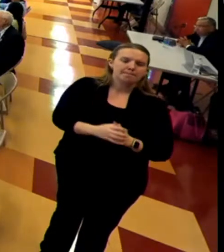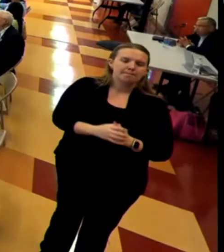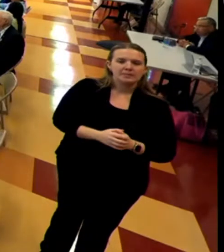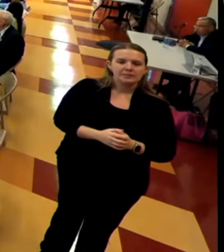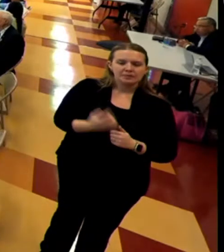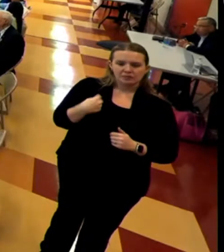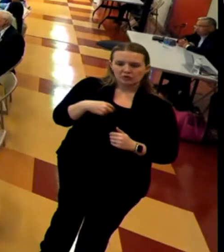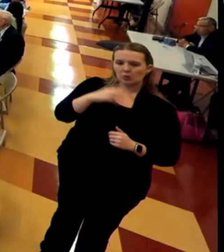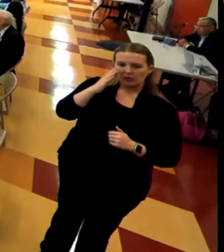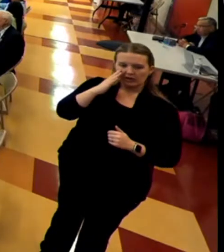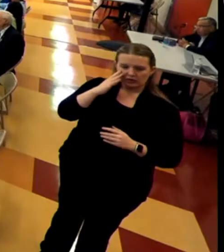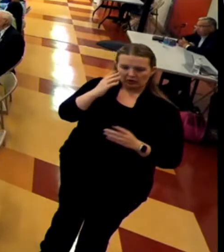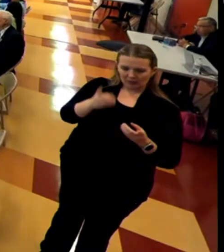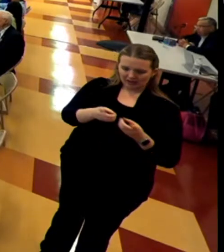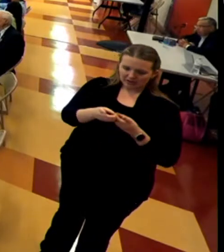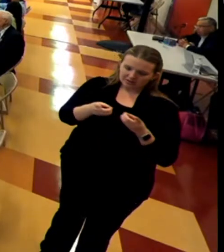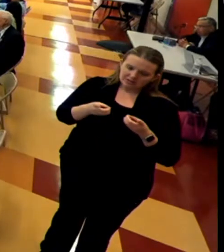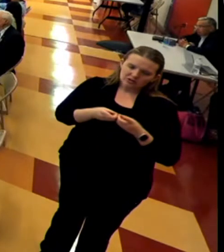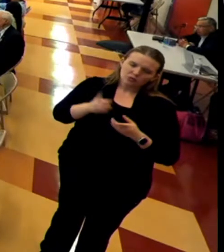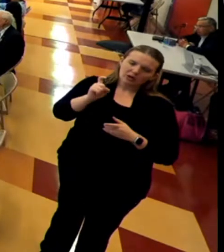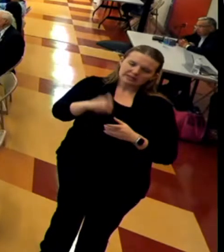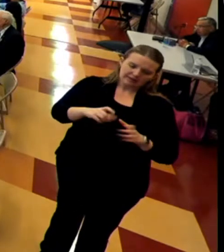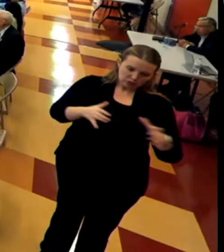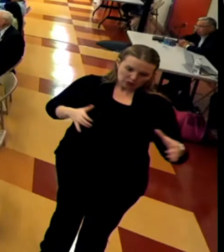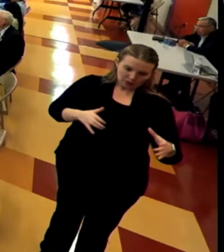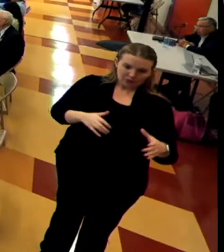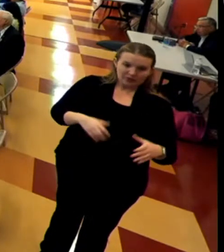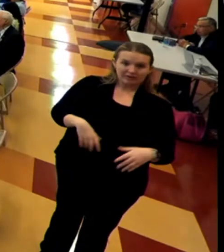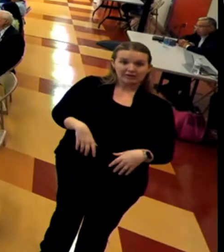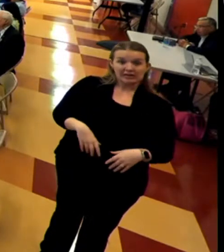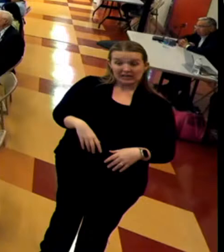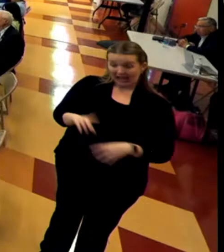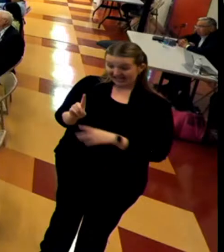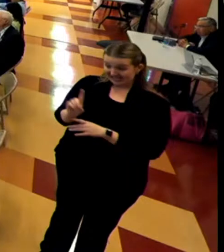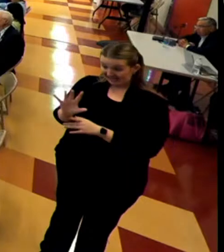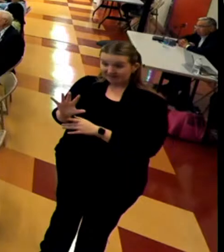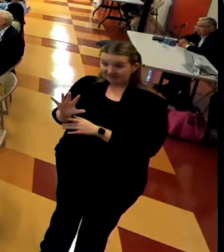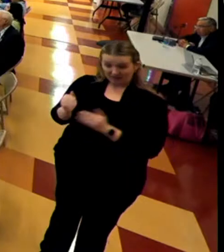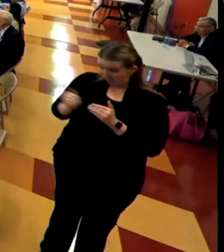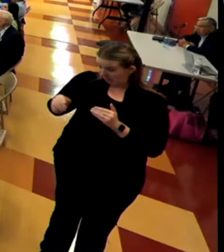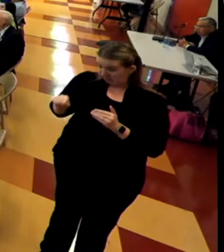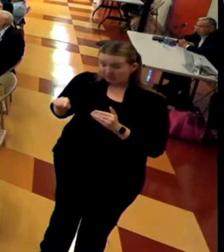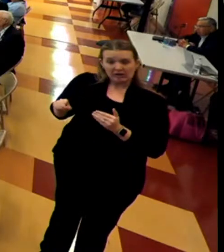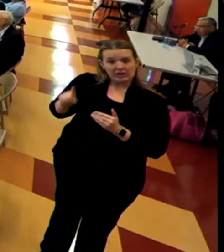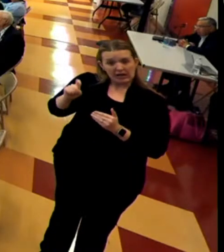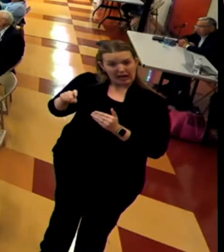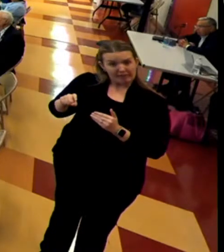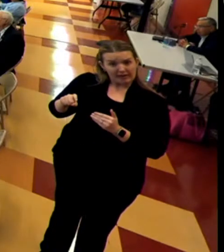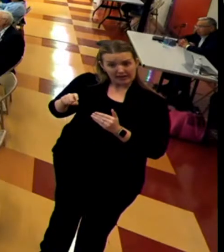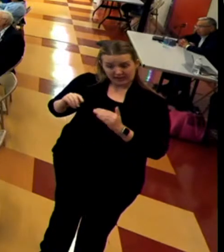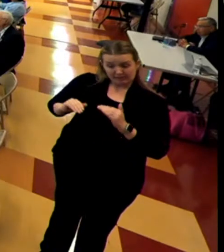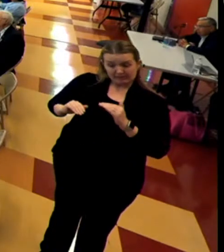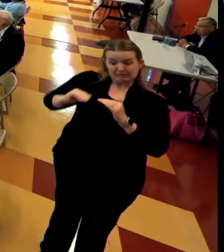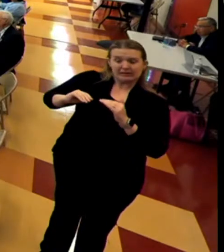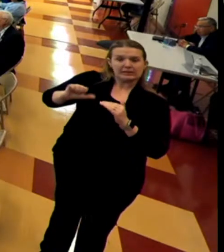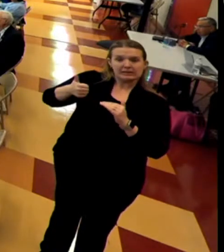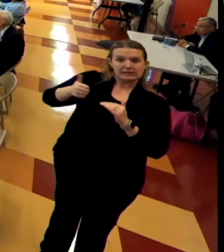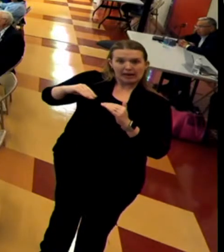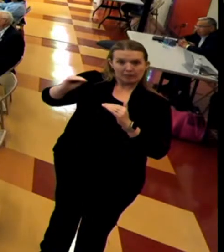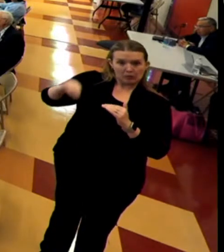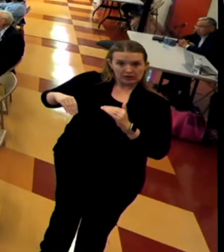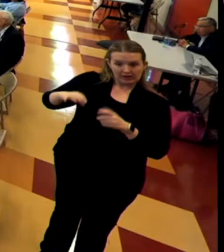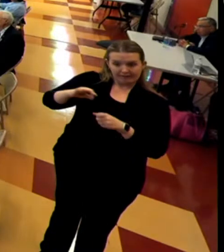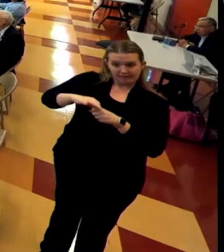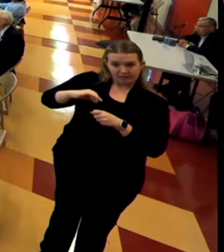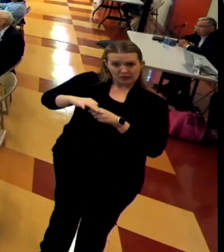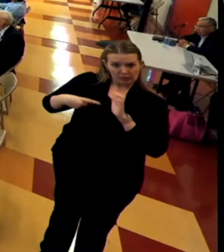We know that districts have to grow, and D5 is our neighbor, and they do need to get within 10% voting representation. We're in